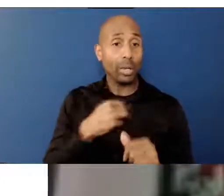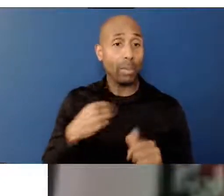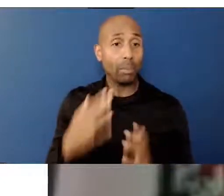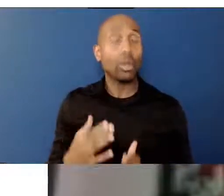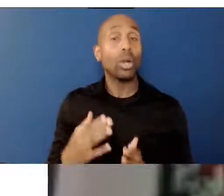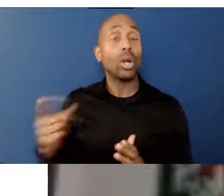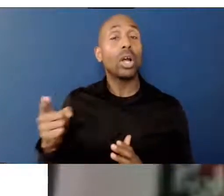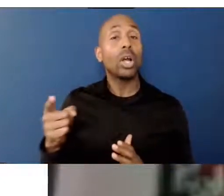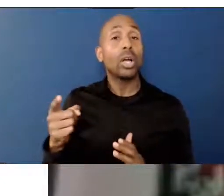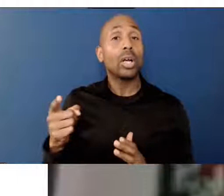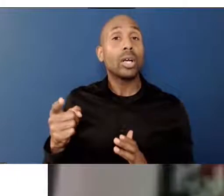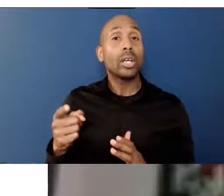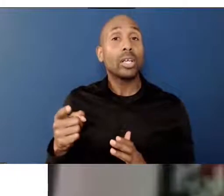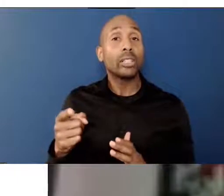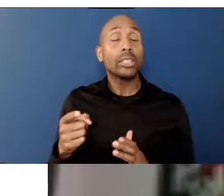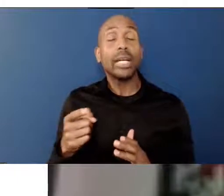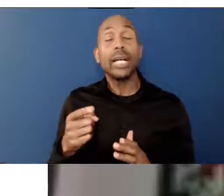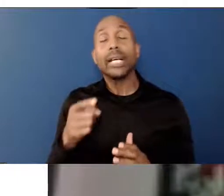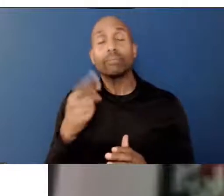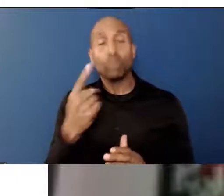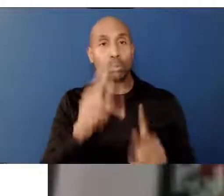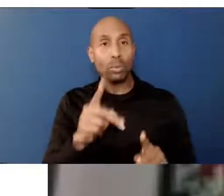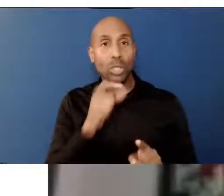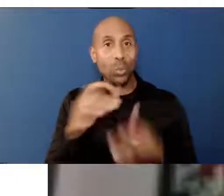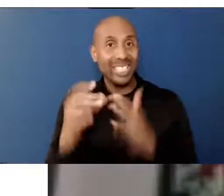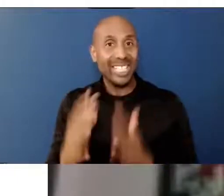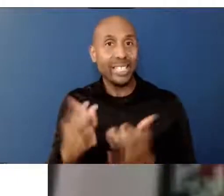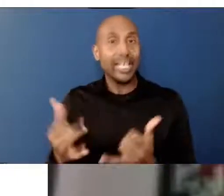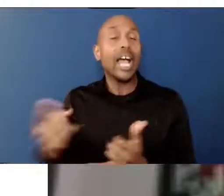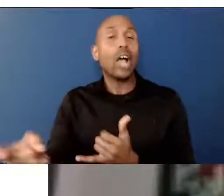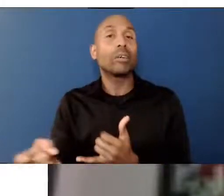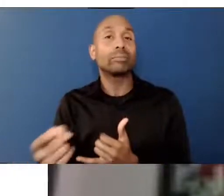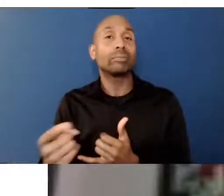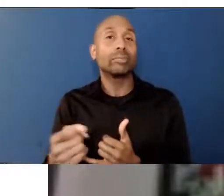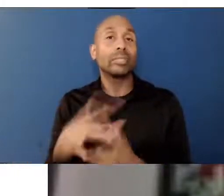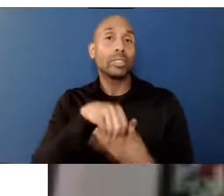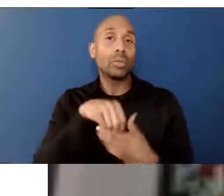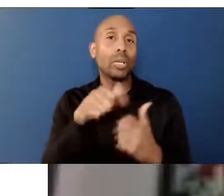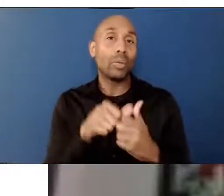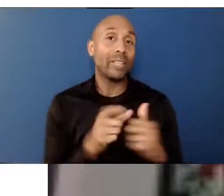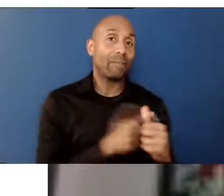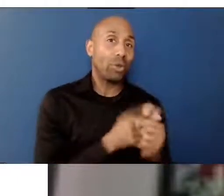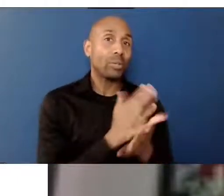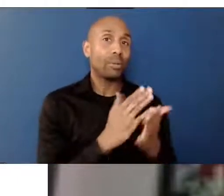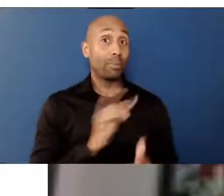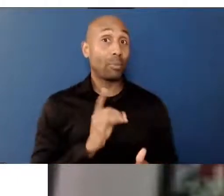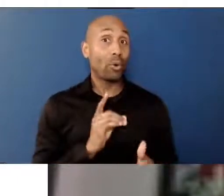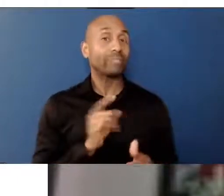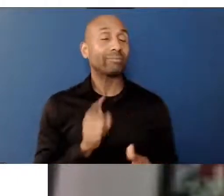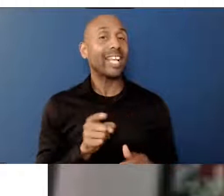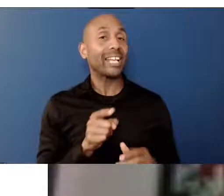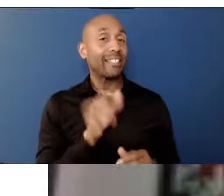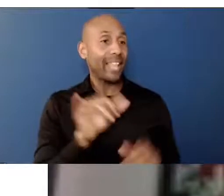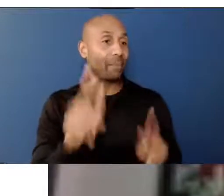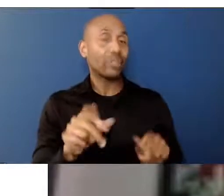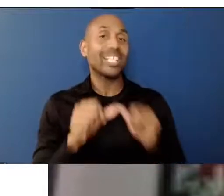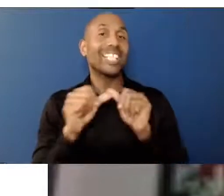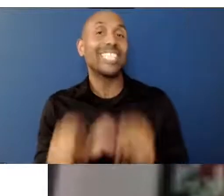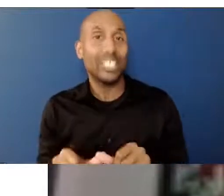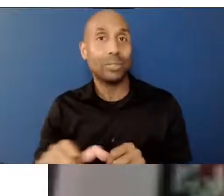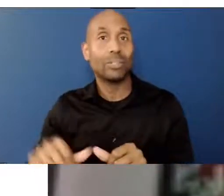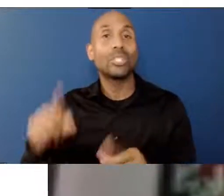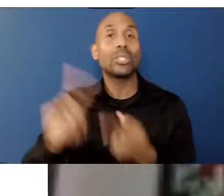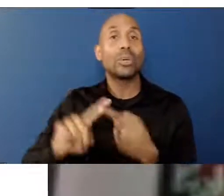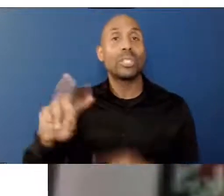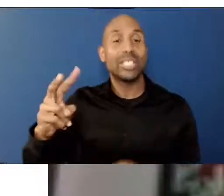thing that's important to the board and to the directorate is that in terms of our journey towards ensuring,